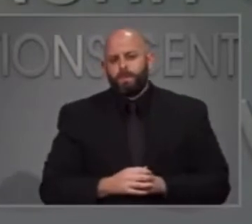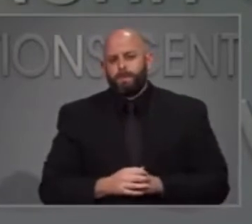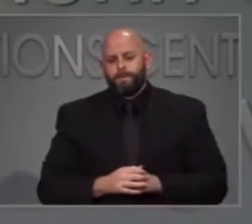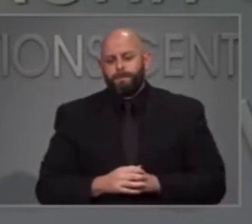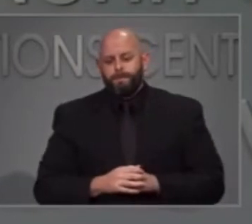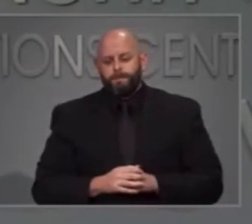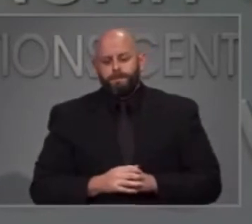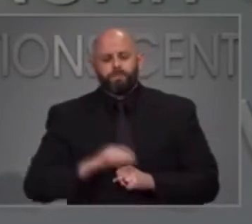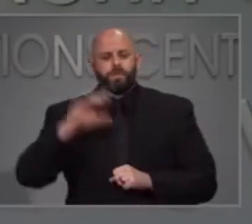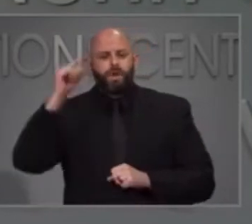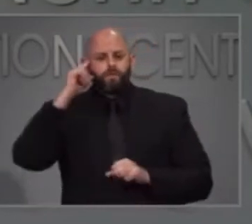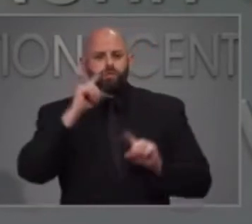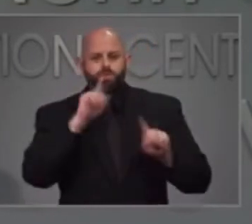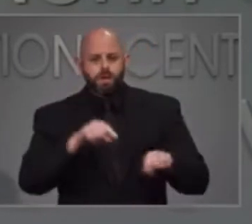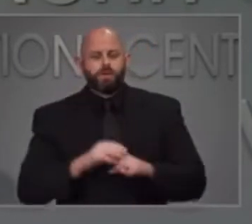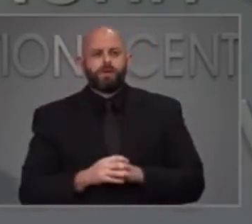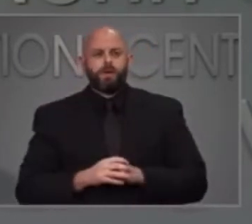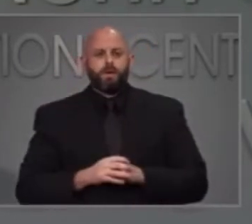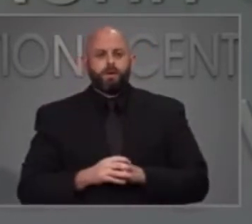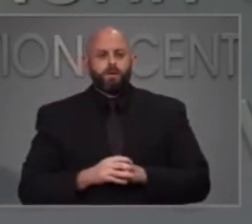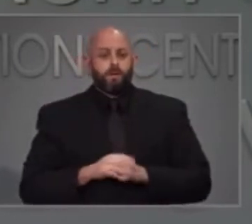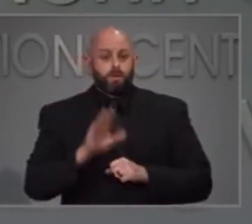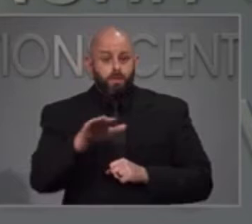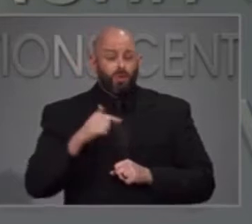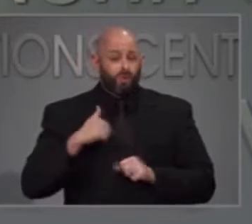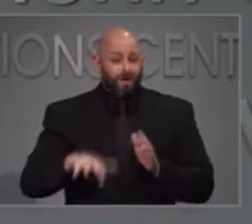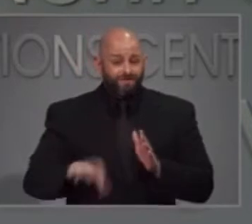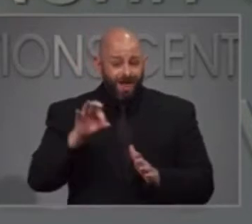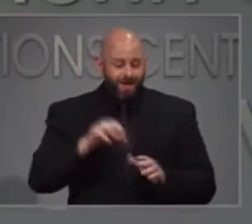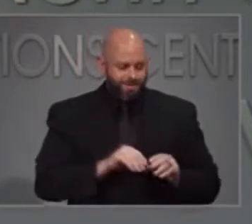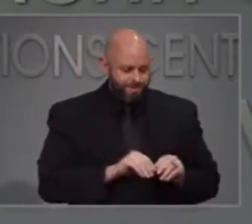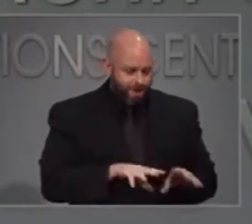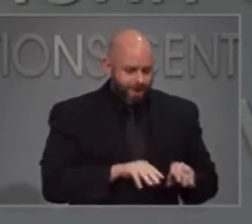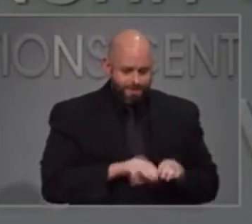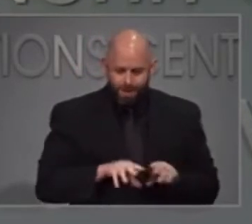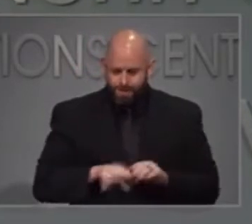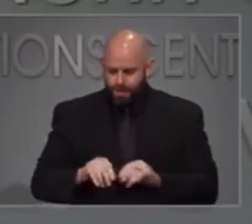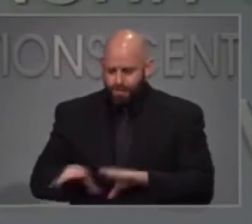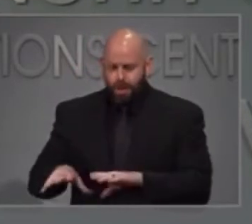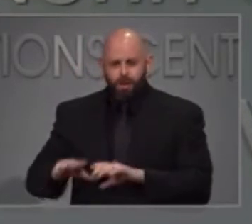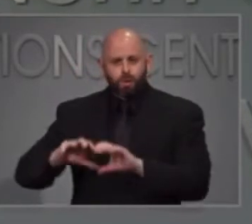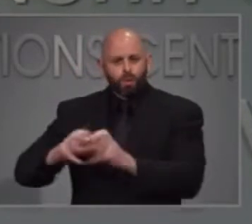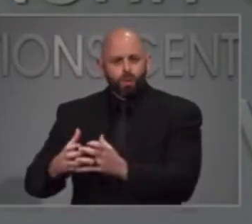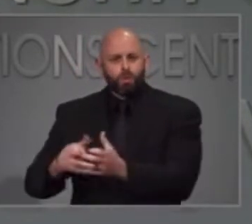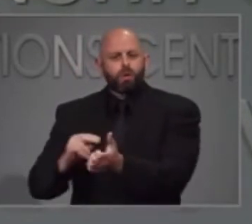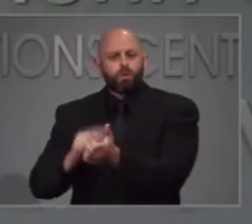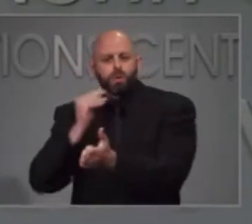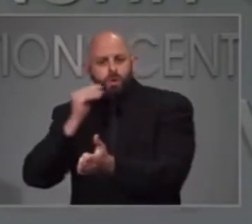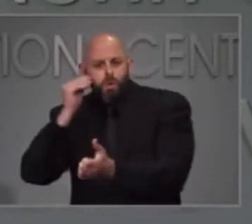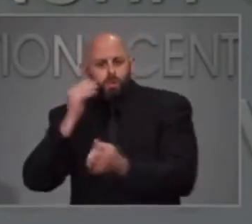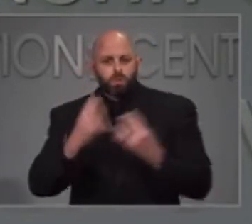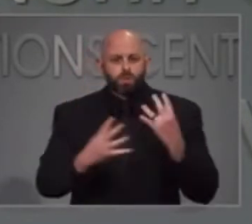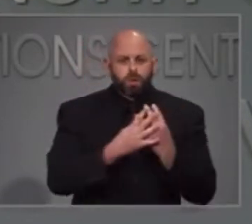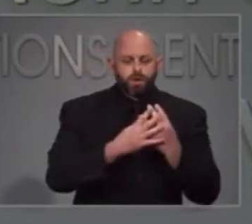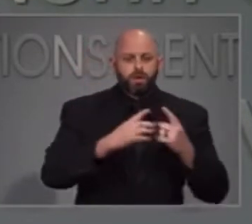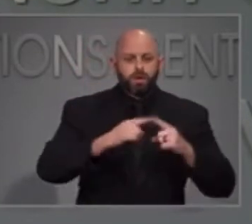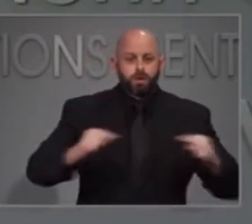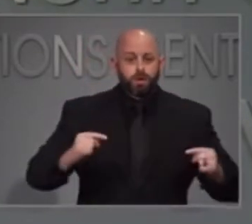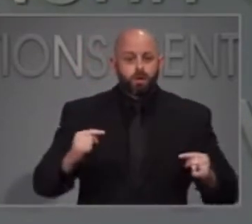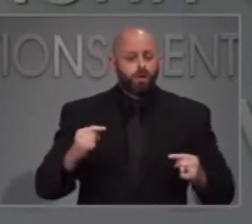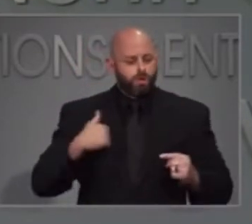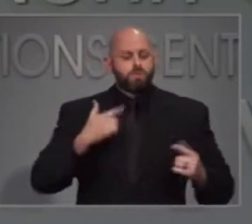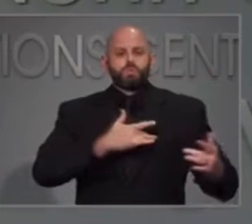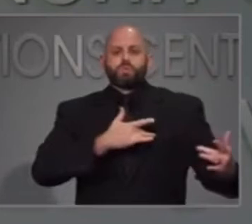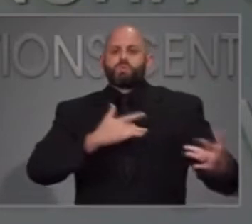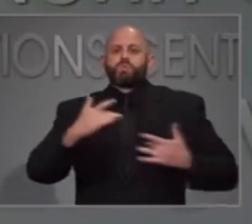really concerned when an outbreak begins at a congregate living facility because everybody is so close